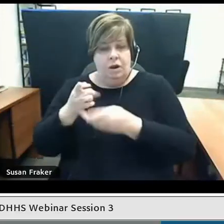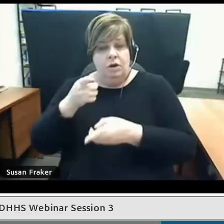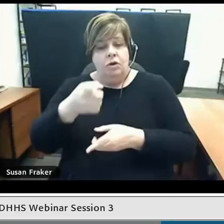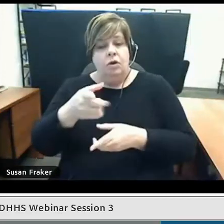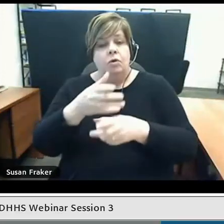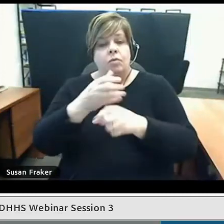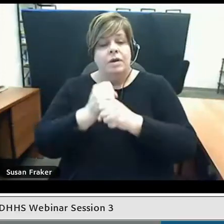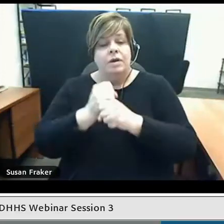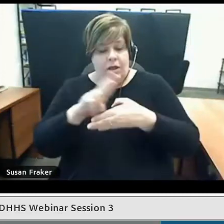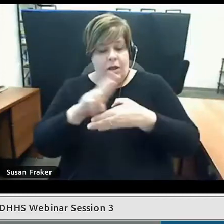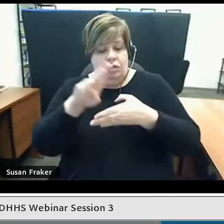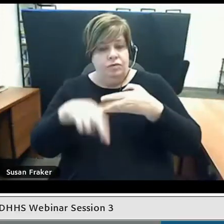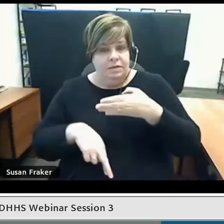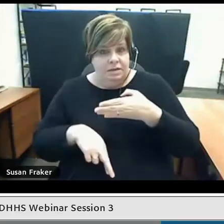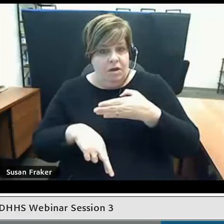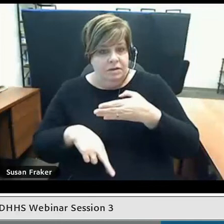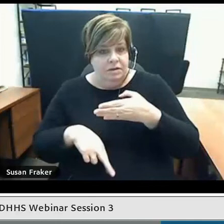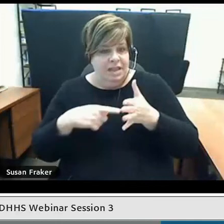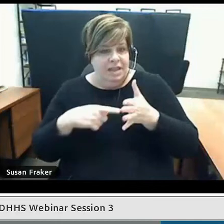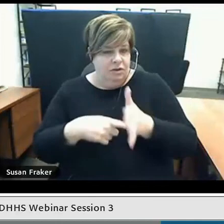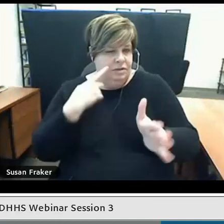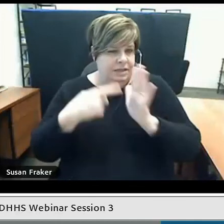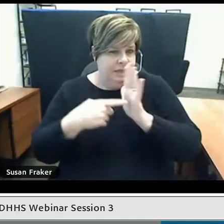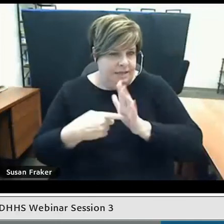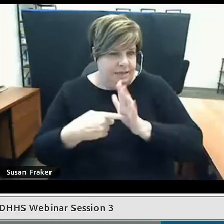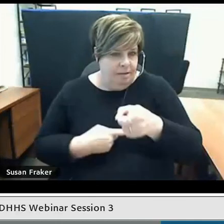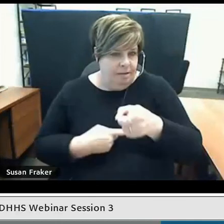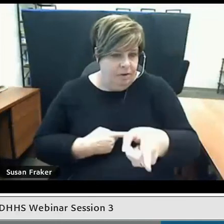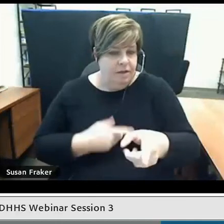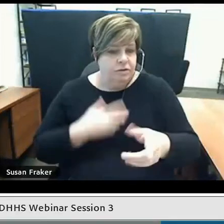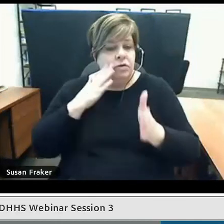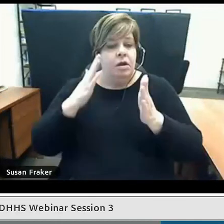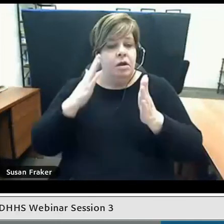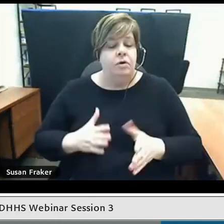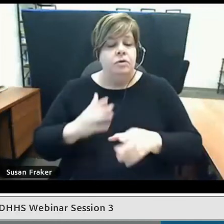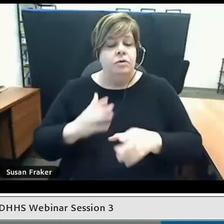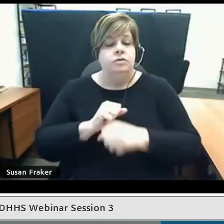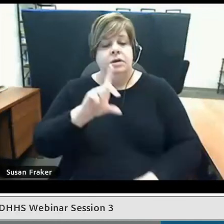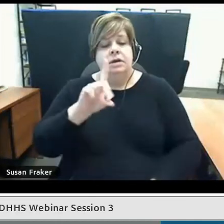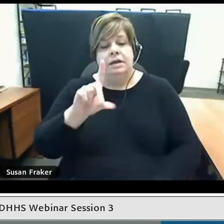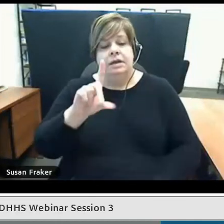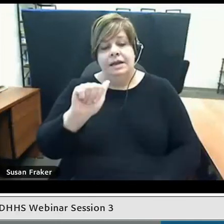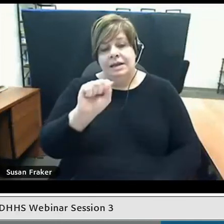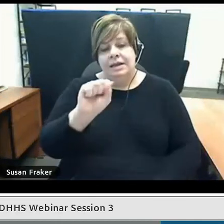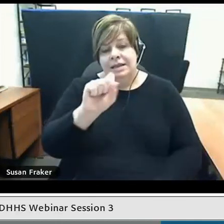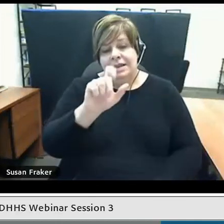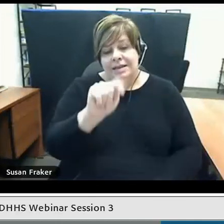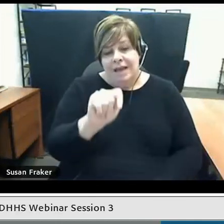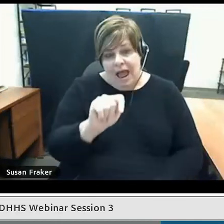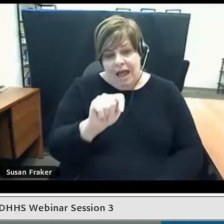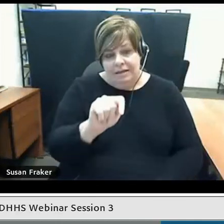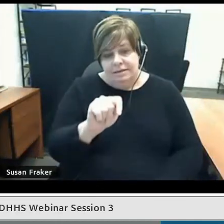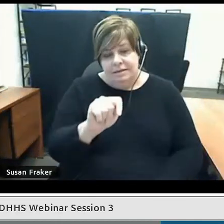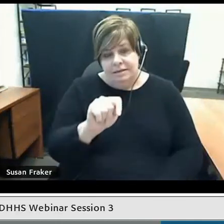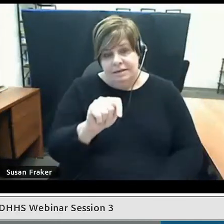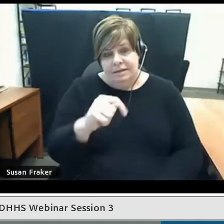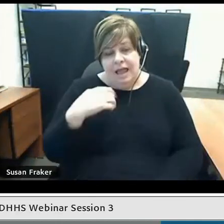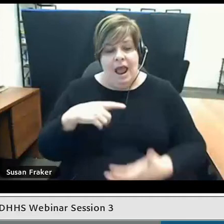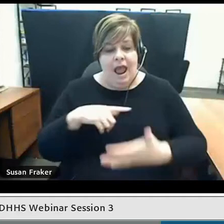get results such as I've shown here. So this is a person who took the DAST, and on this they had